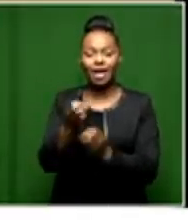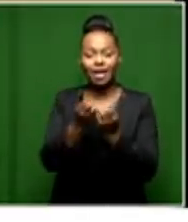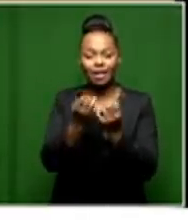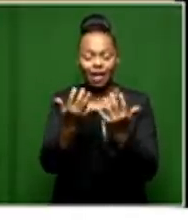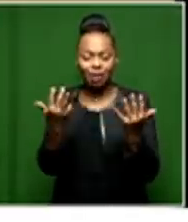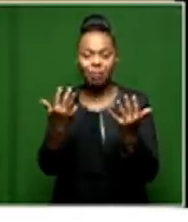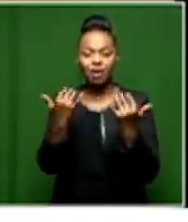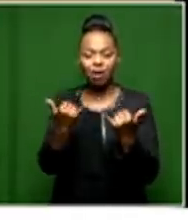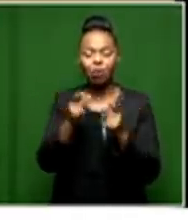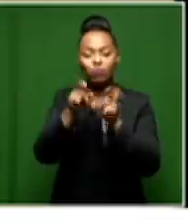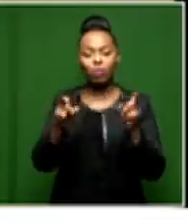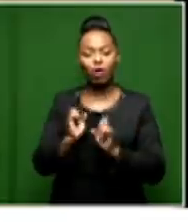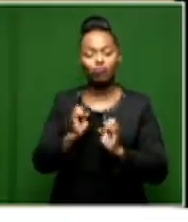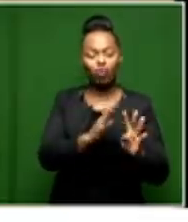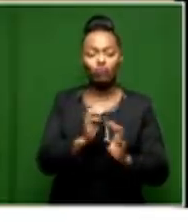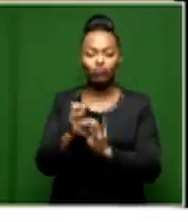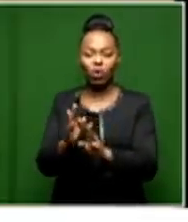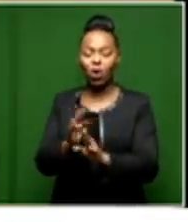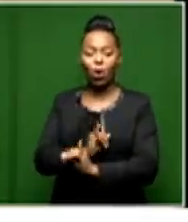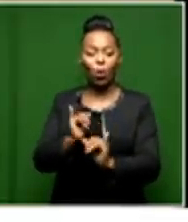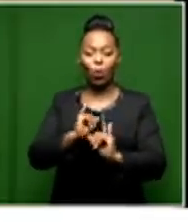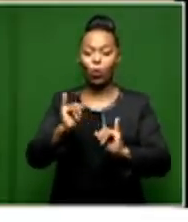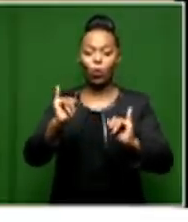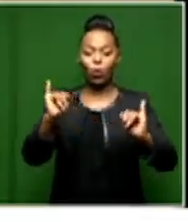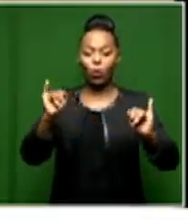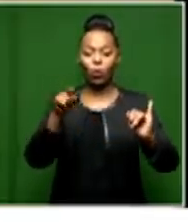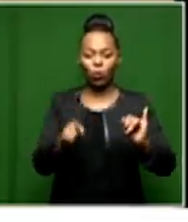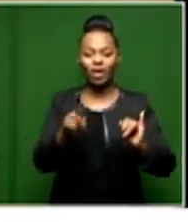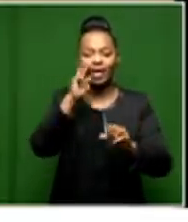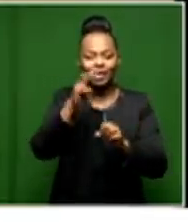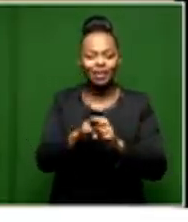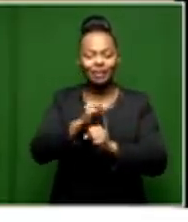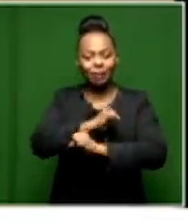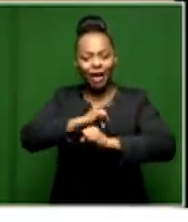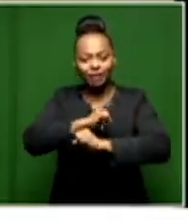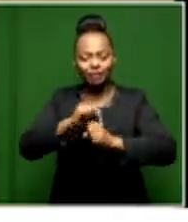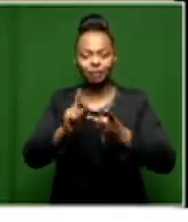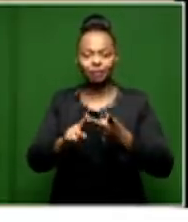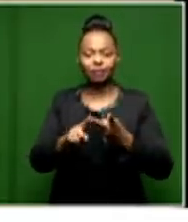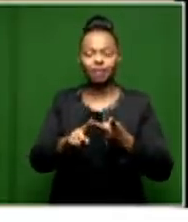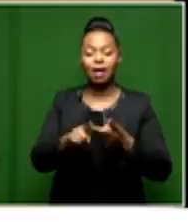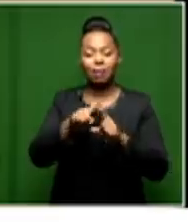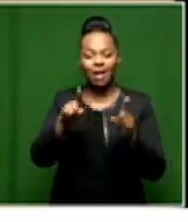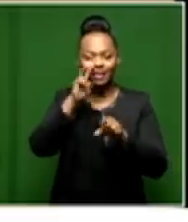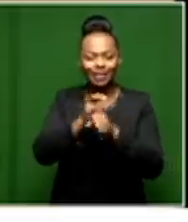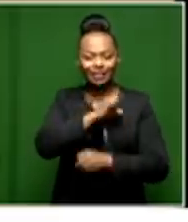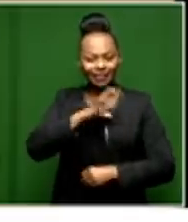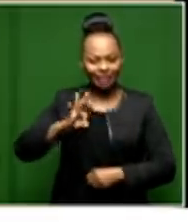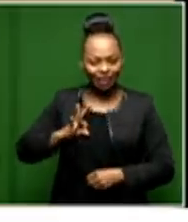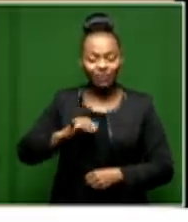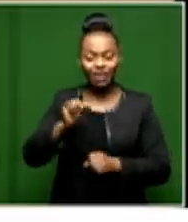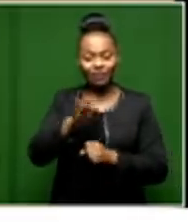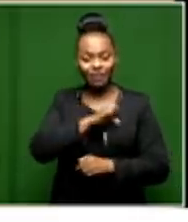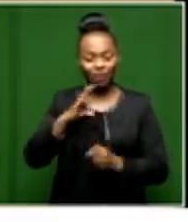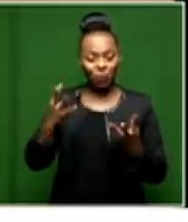are overwhelming, but it's all very well to have bed space, but you have to have the staff to staff the bed space. And if you don't have the nurses